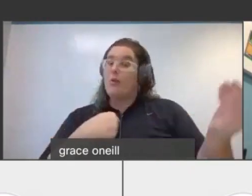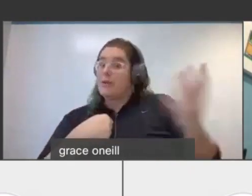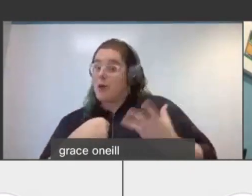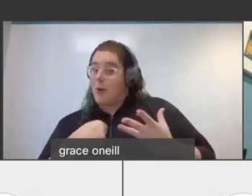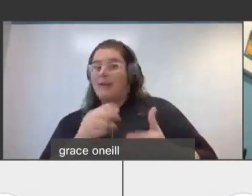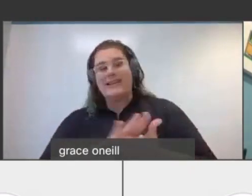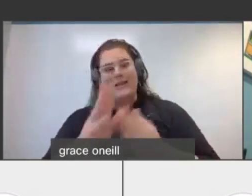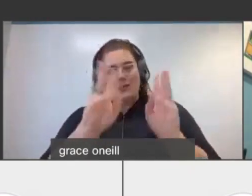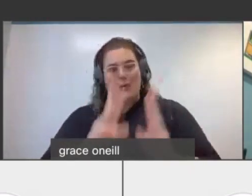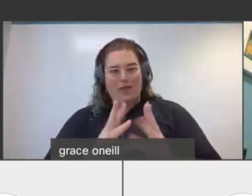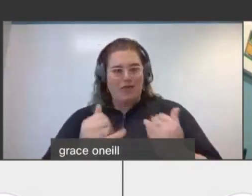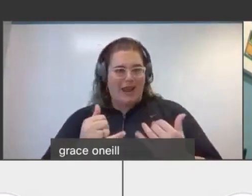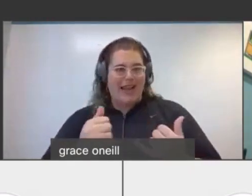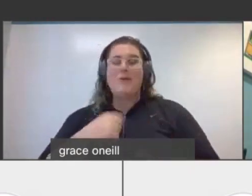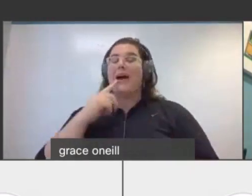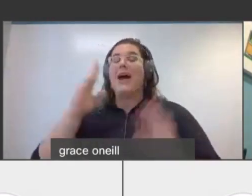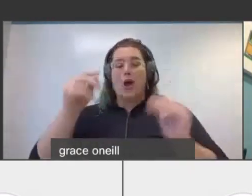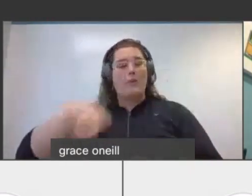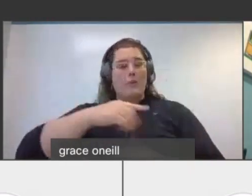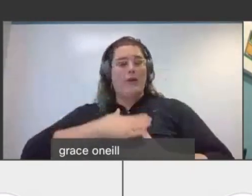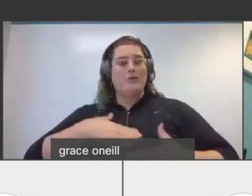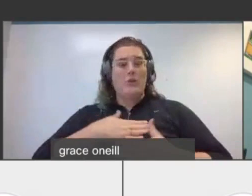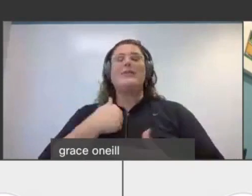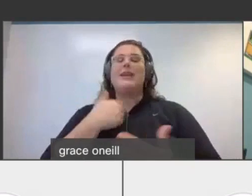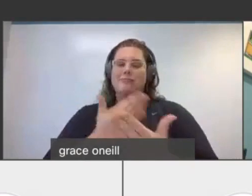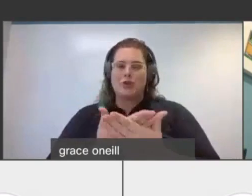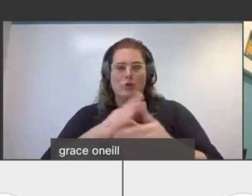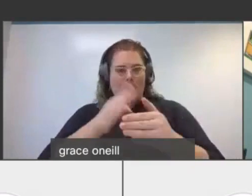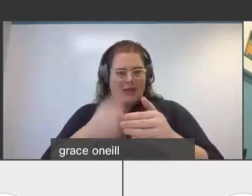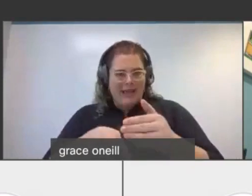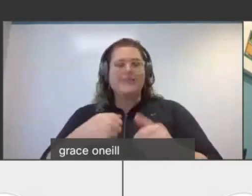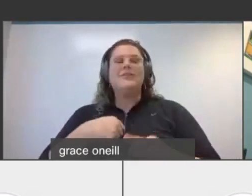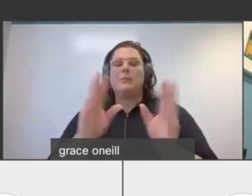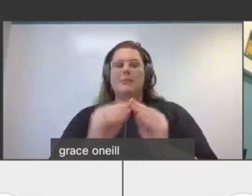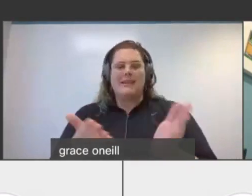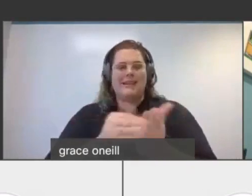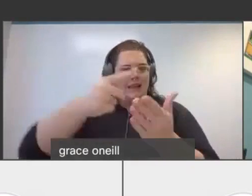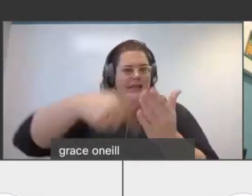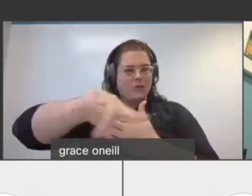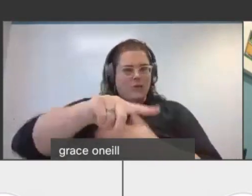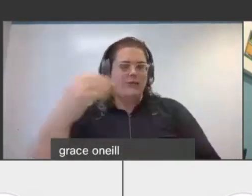now, and that you will all have a very good weekend, and we will talk again next week.